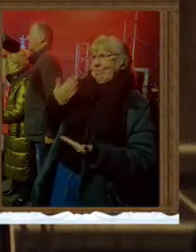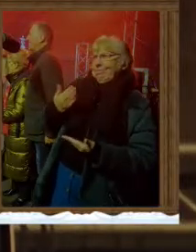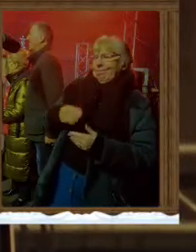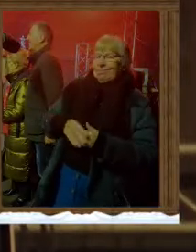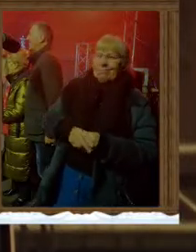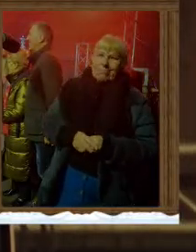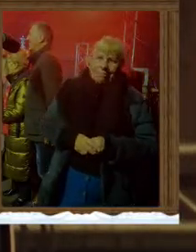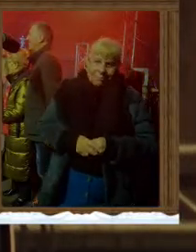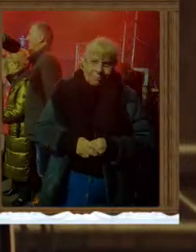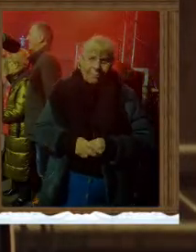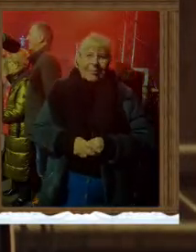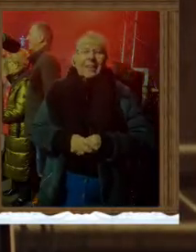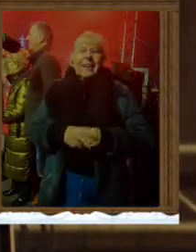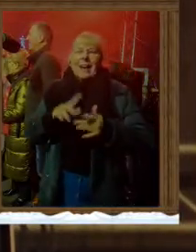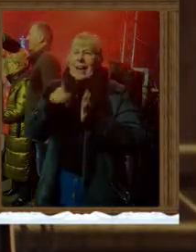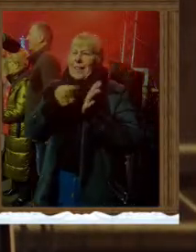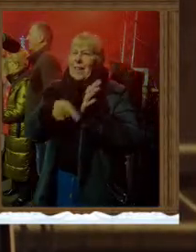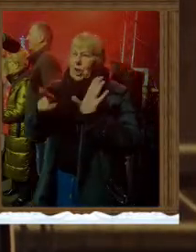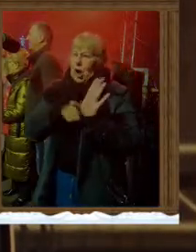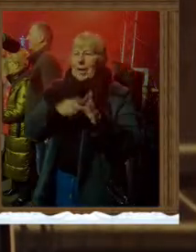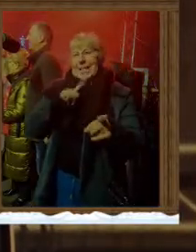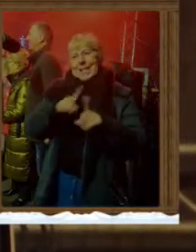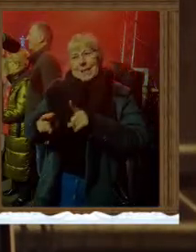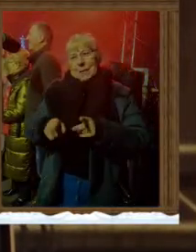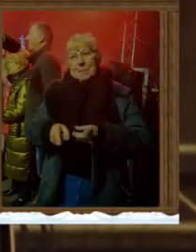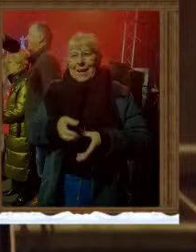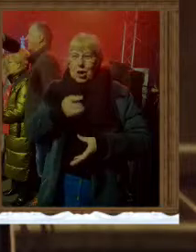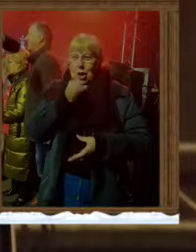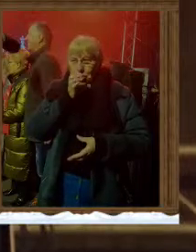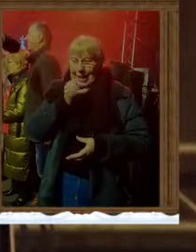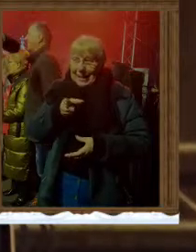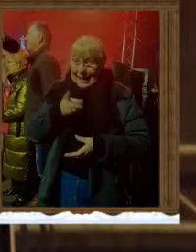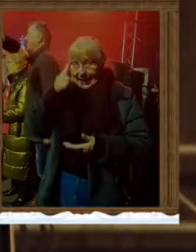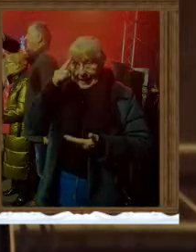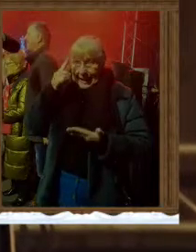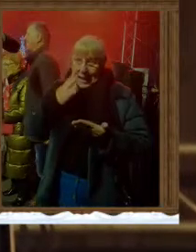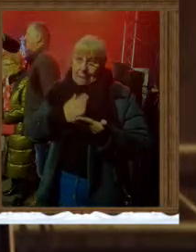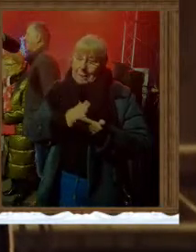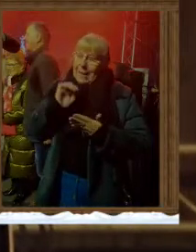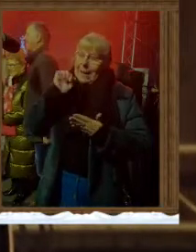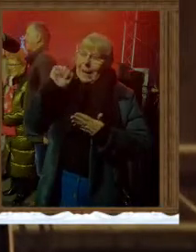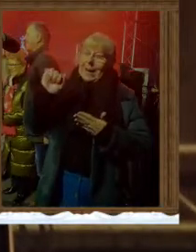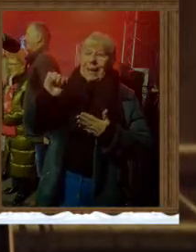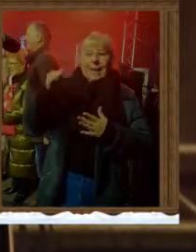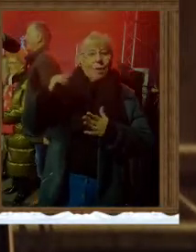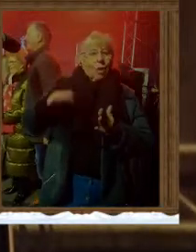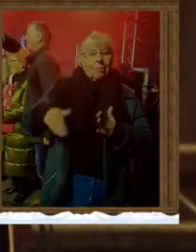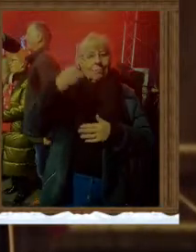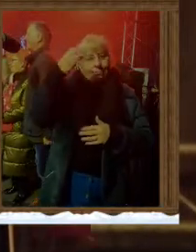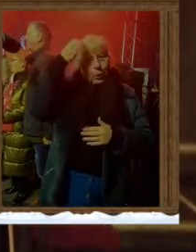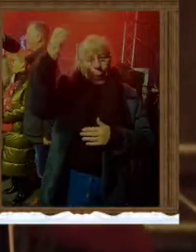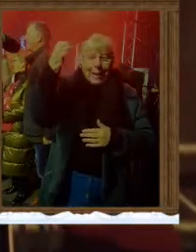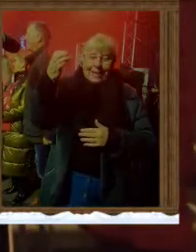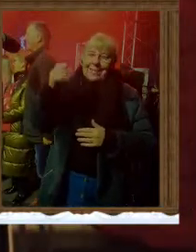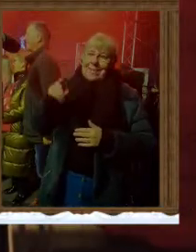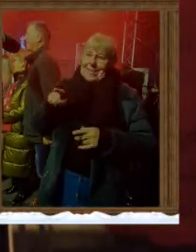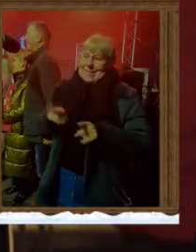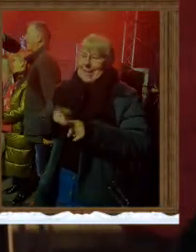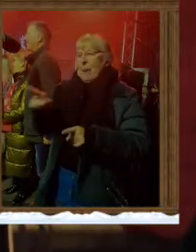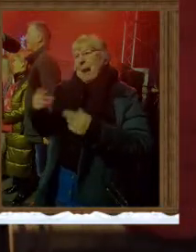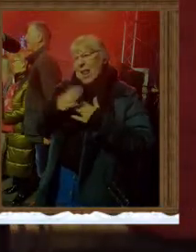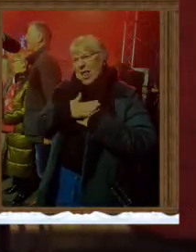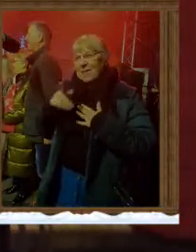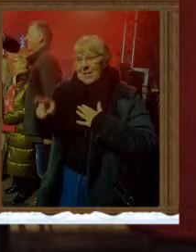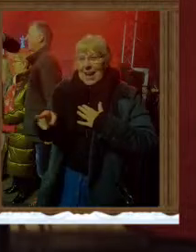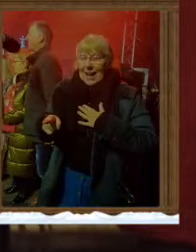then we have Johnny's special drink, which was, I believe, her late Majesty's favourite drink, which Johnny loves. And it took me a